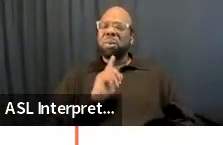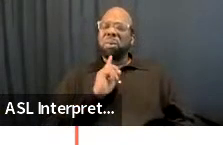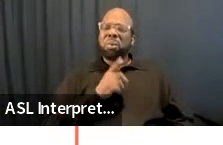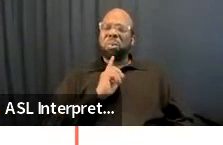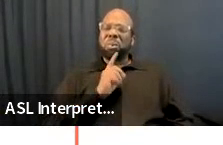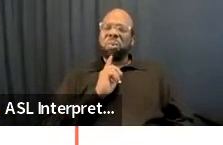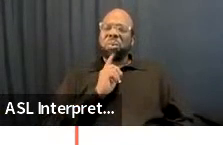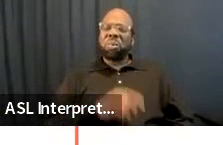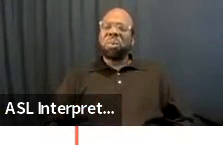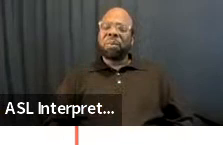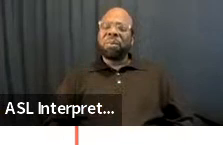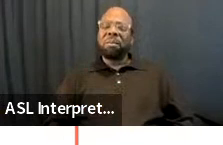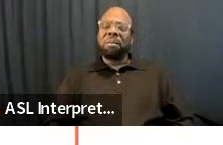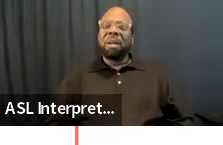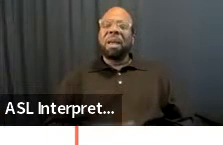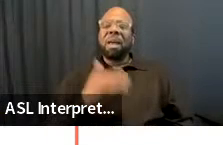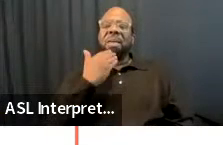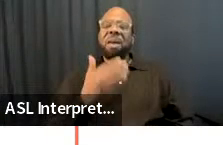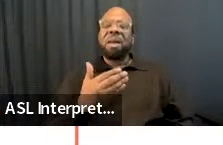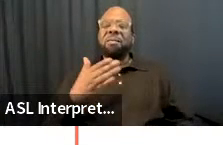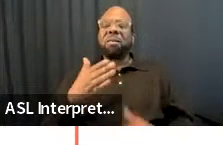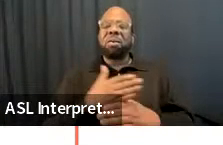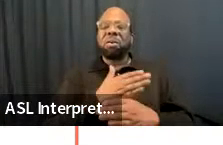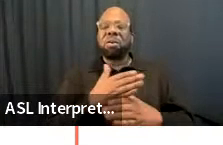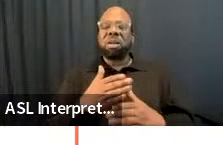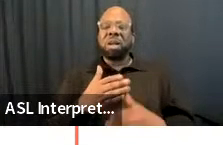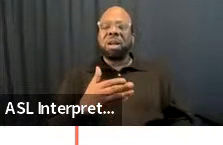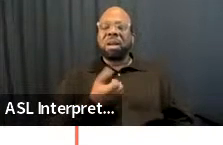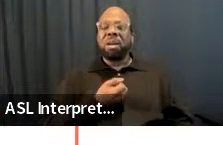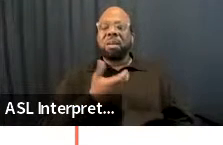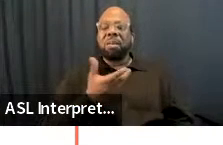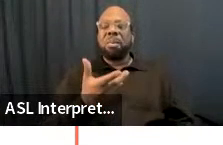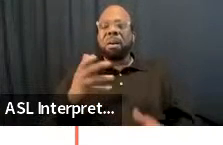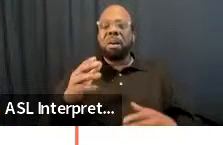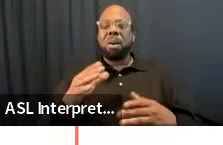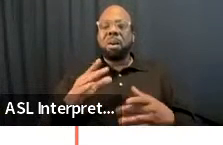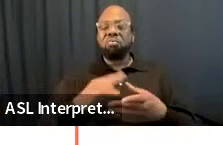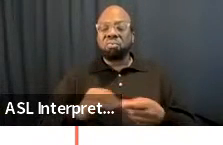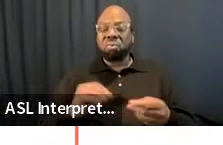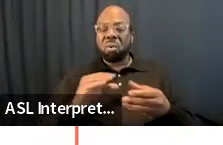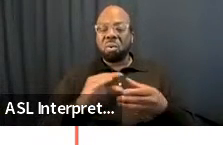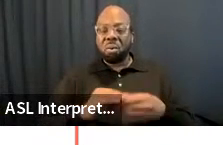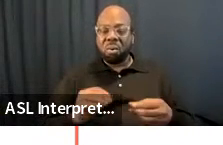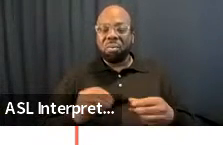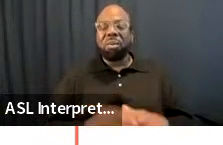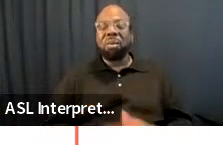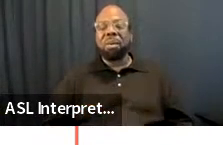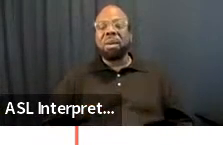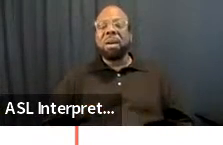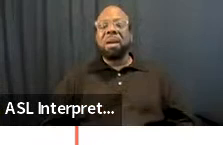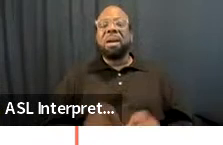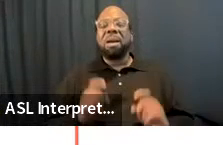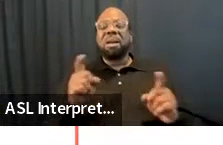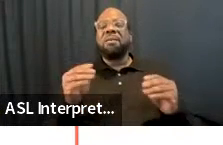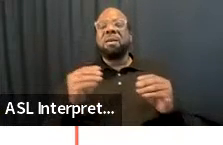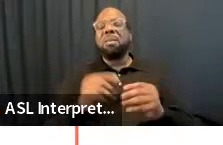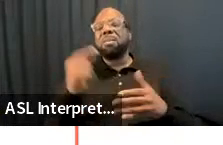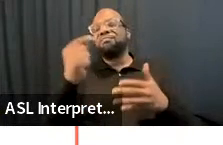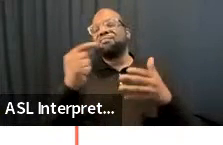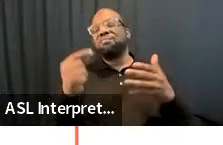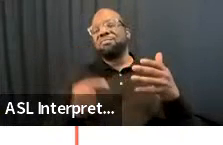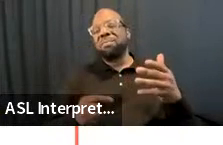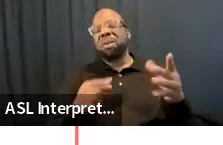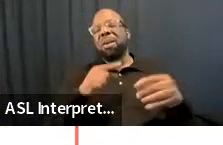Sure. And thank you for sharing this story and for giving some more detail on